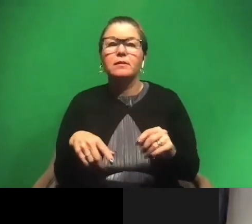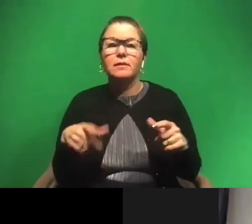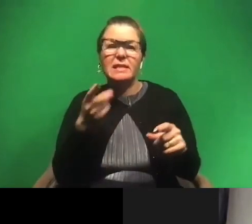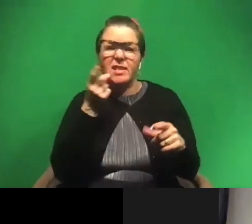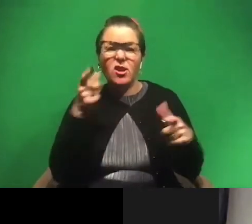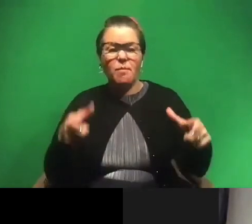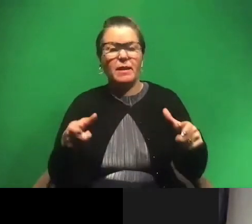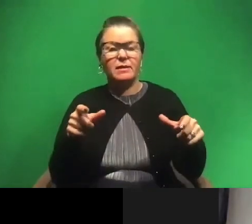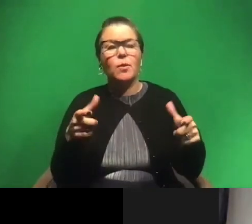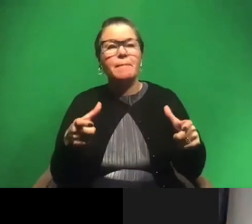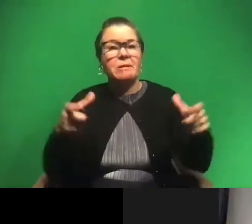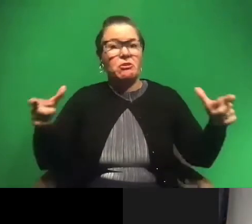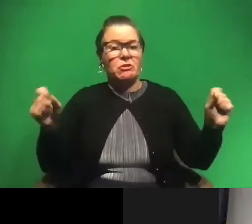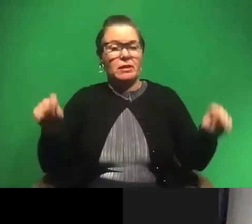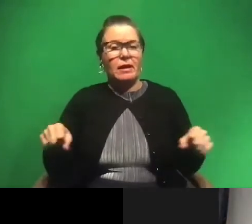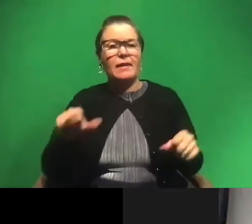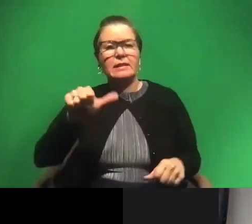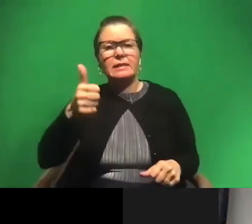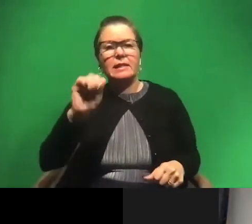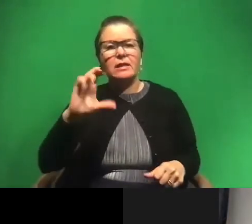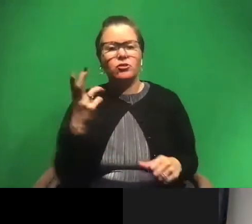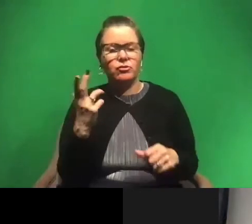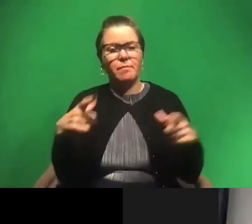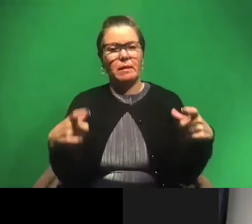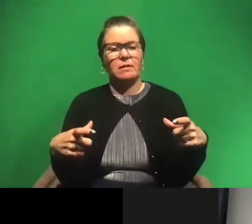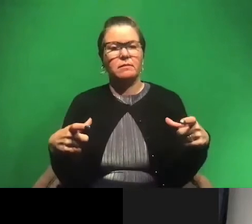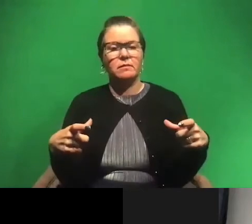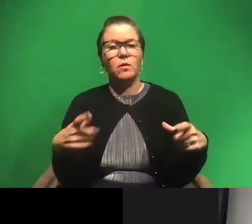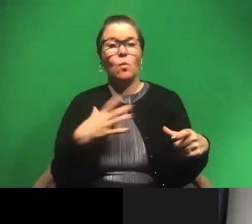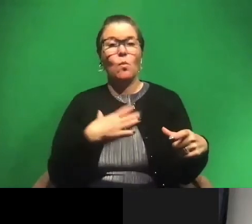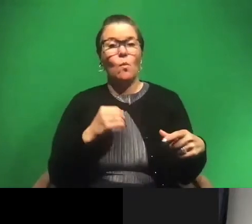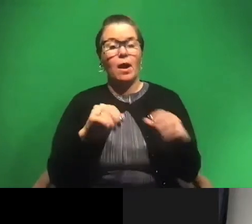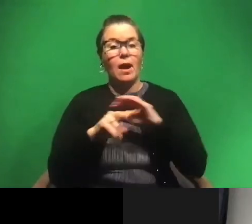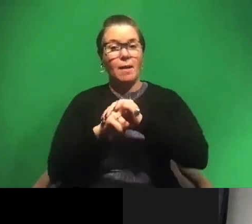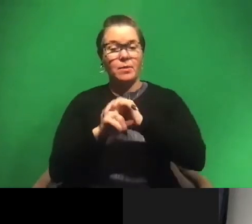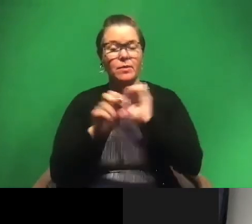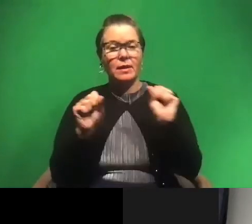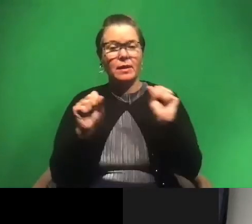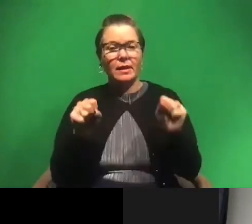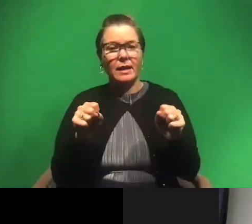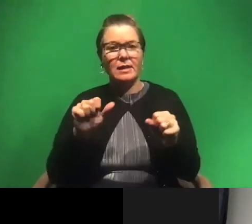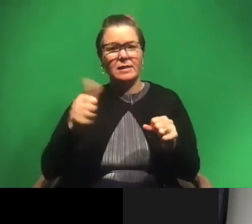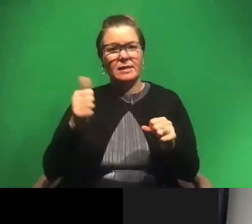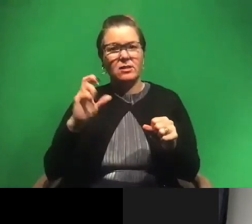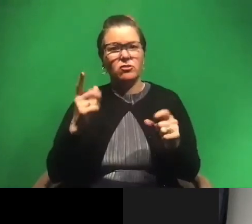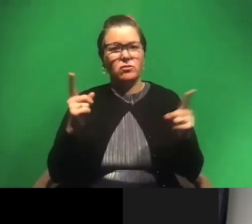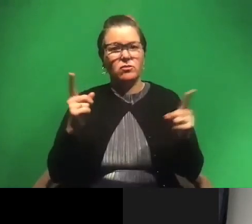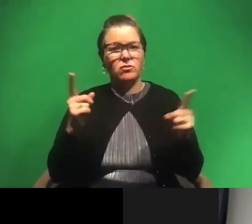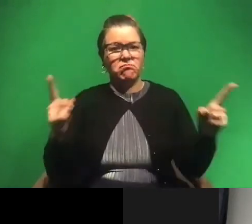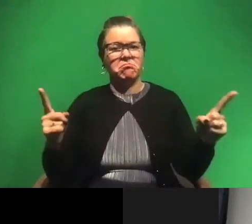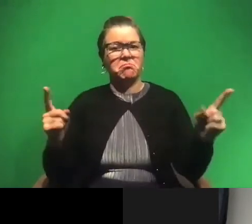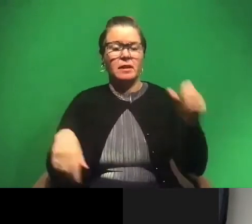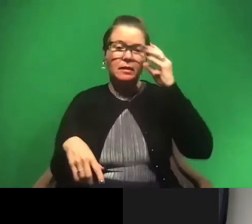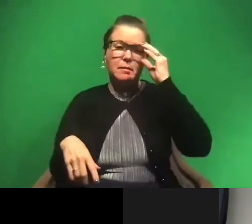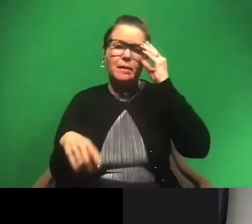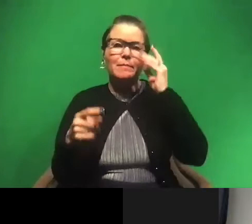or bigger. Wow. So this is a 10-inch plate, and white abalone can get to be 10 inches long. They might be a little bit more